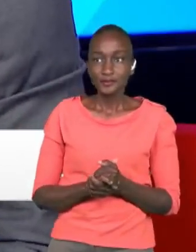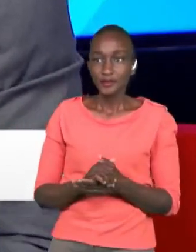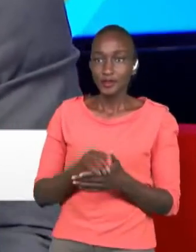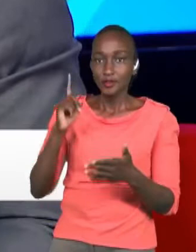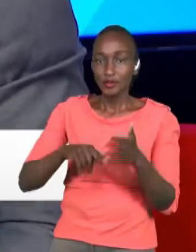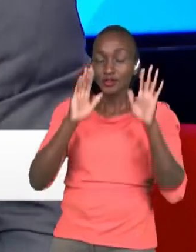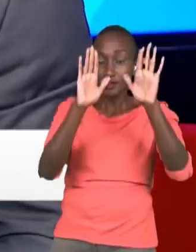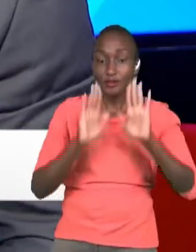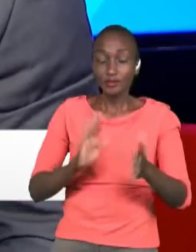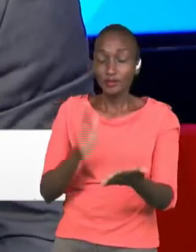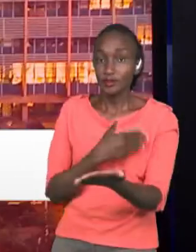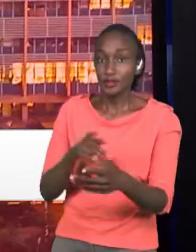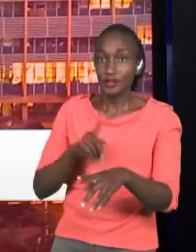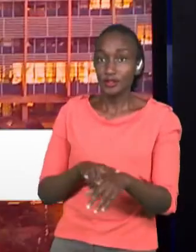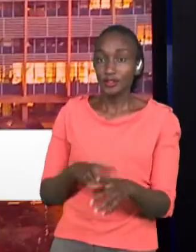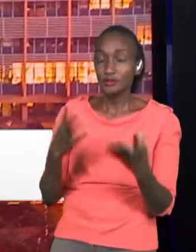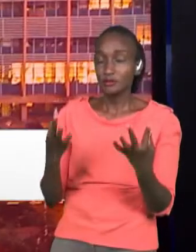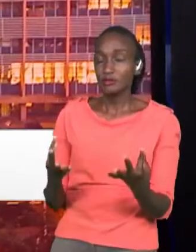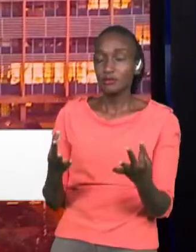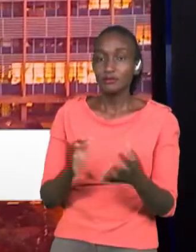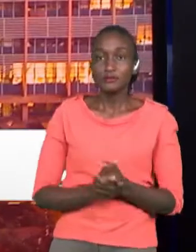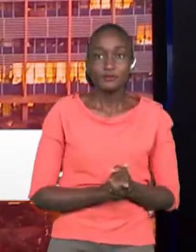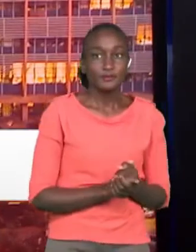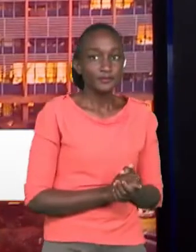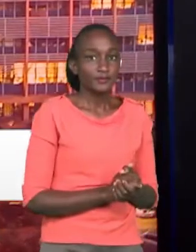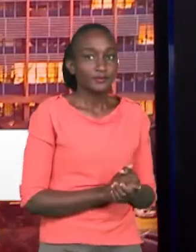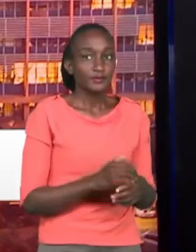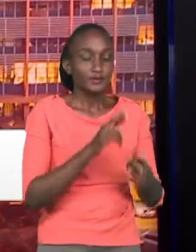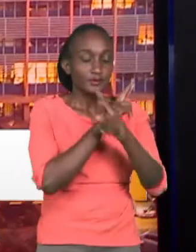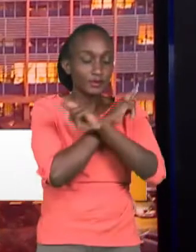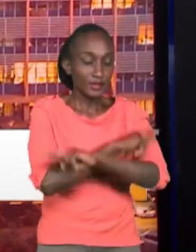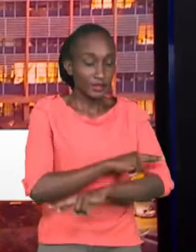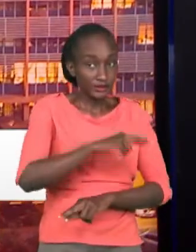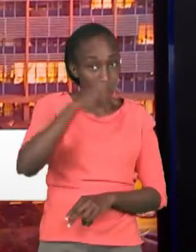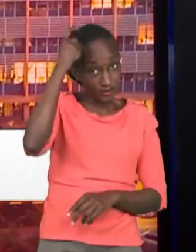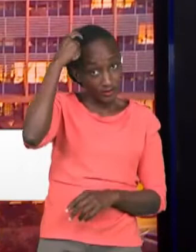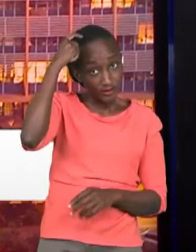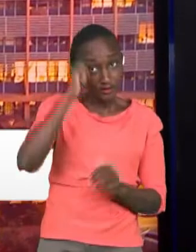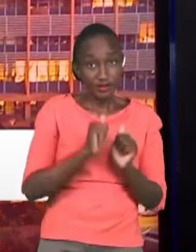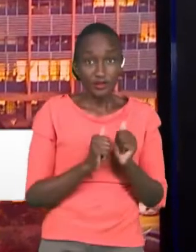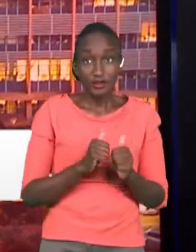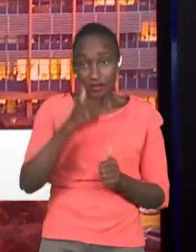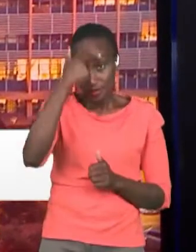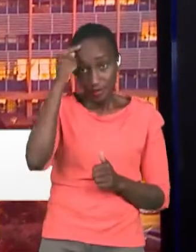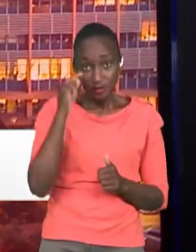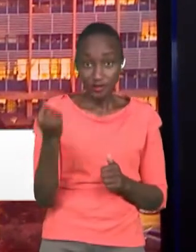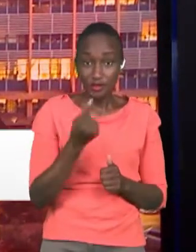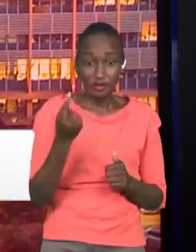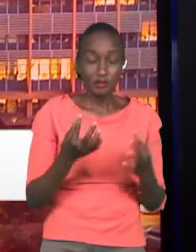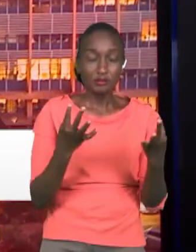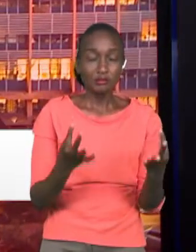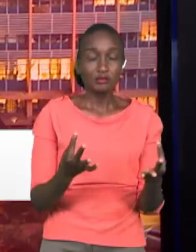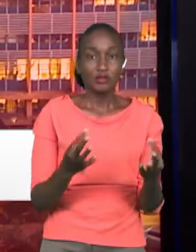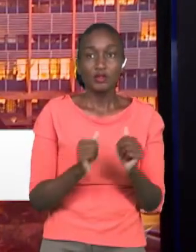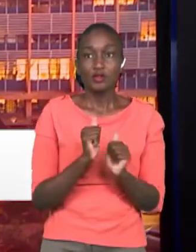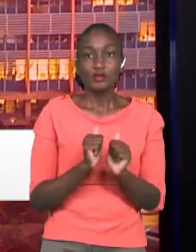of humming and meditating? Humming meditation. You know, it relaxes the brains because it's the only meditation which